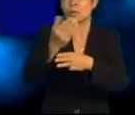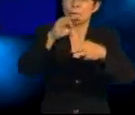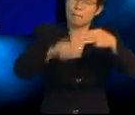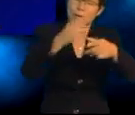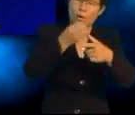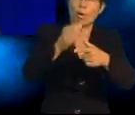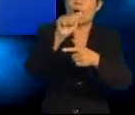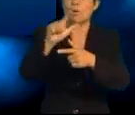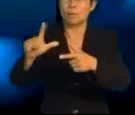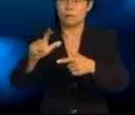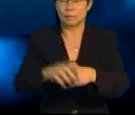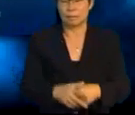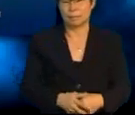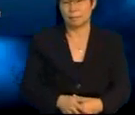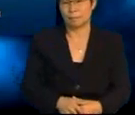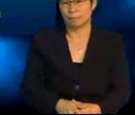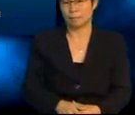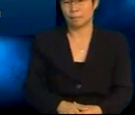sphere.